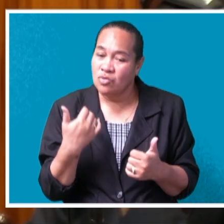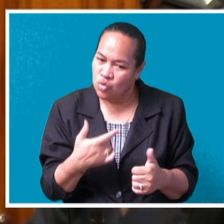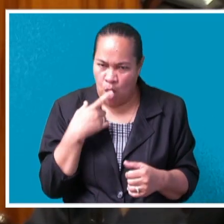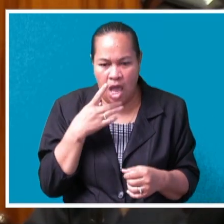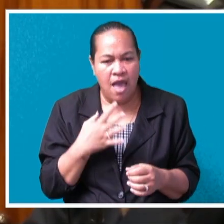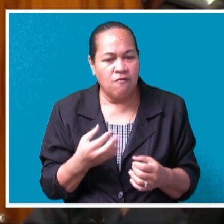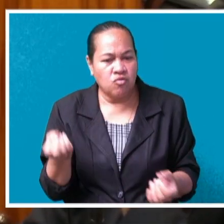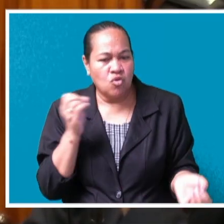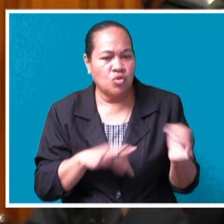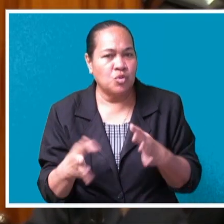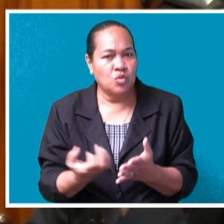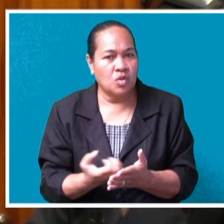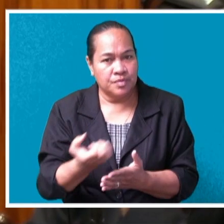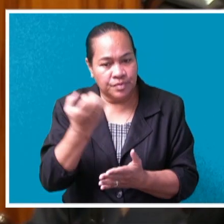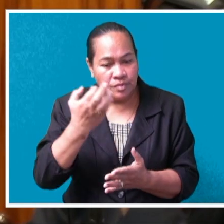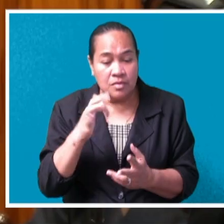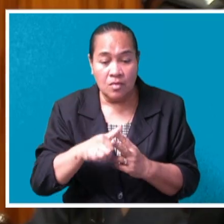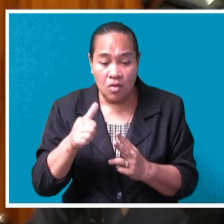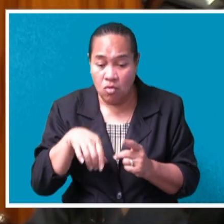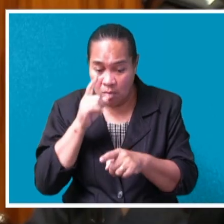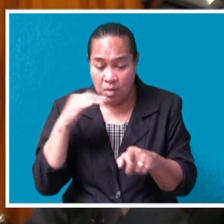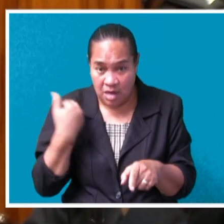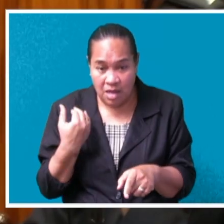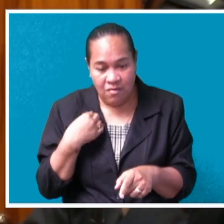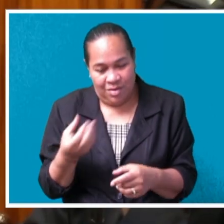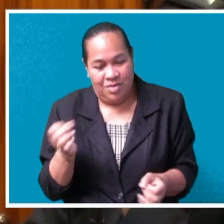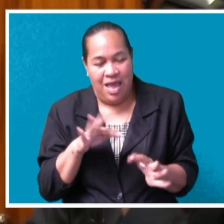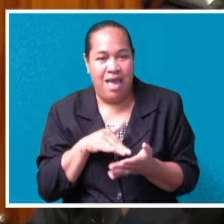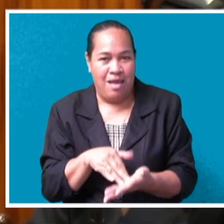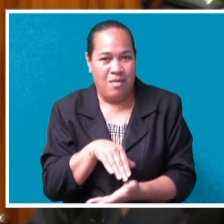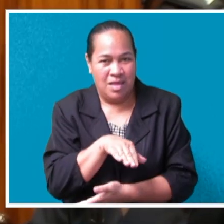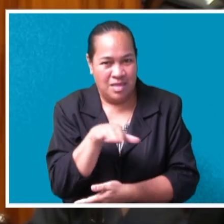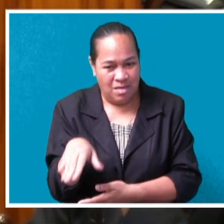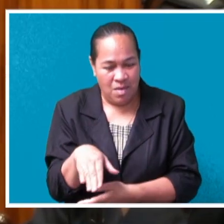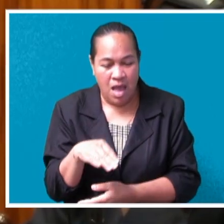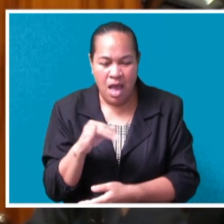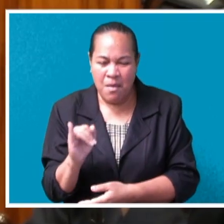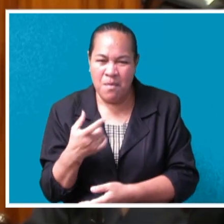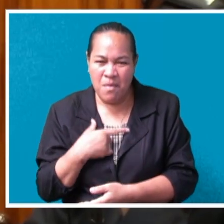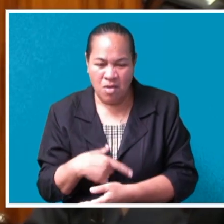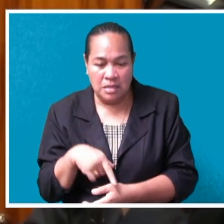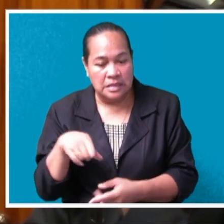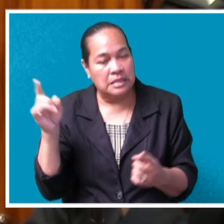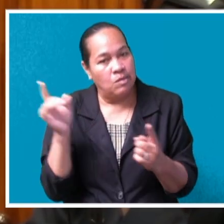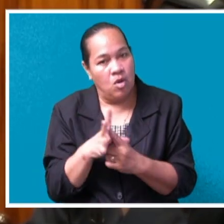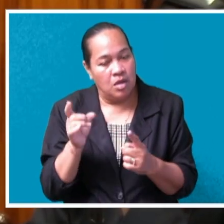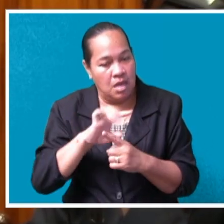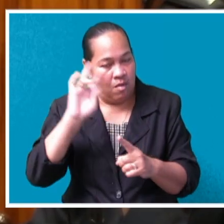livelihoods of many communities. Protecting that maritime space remains an important national